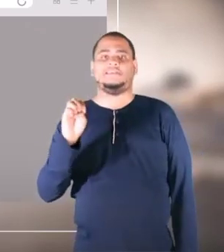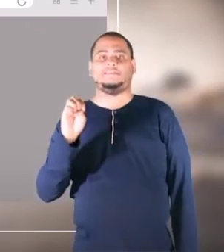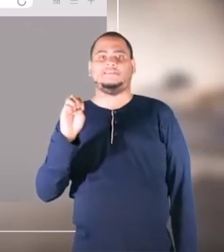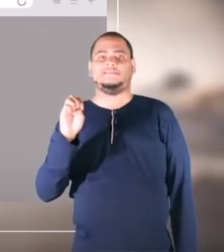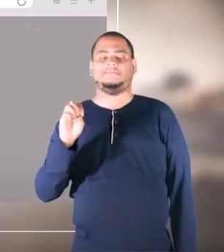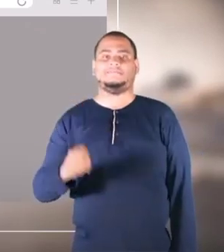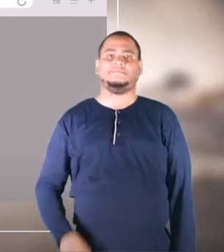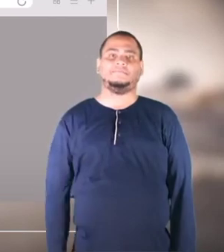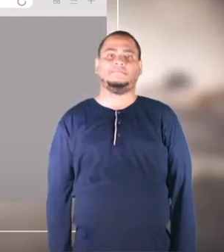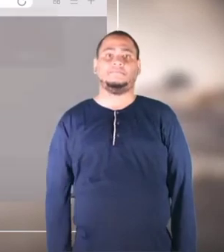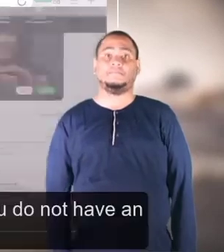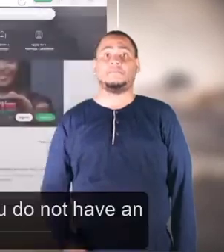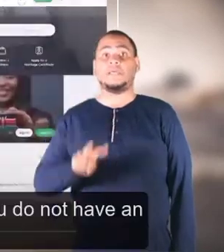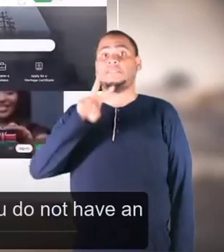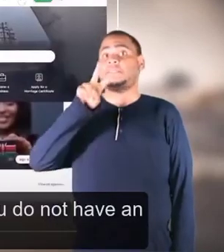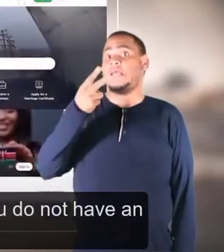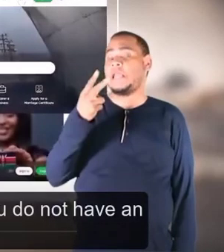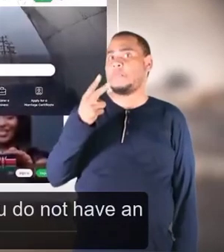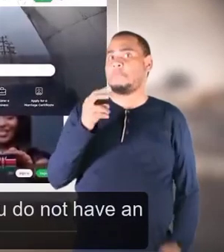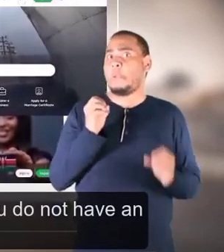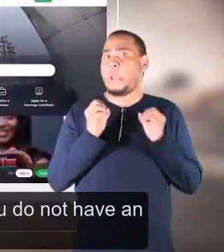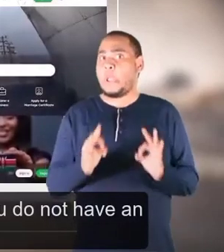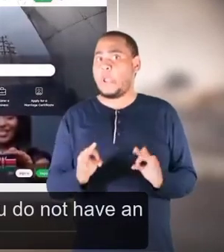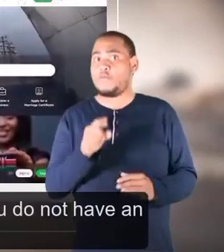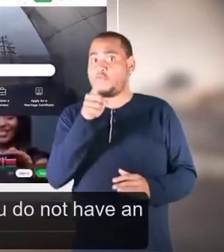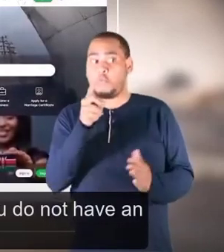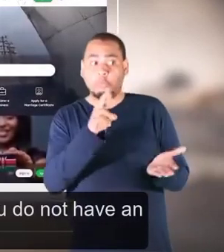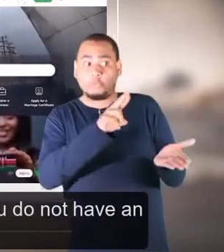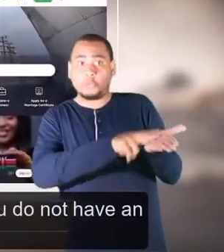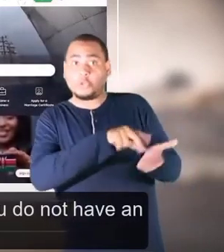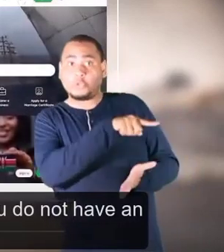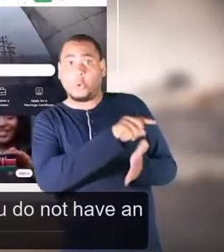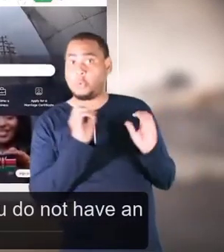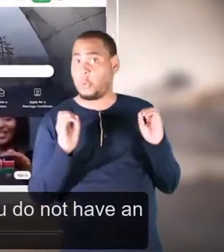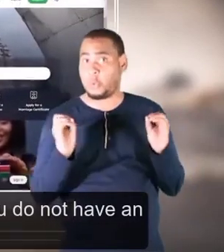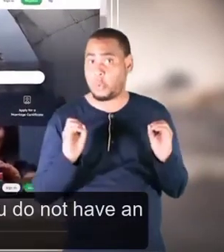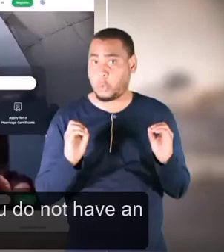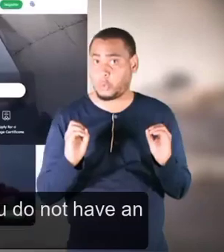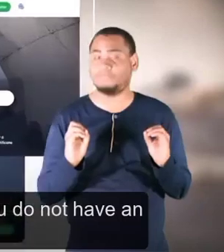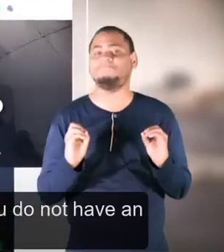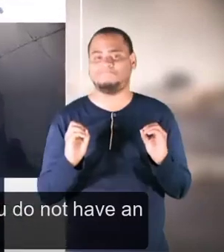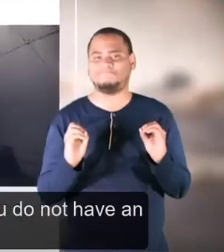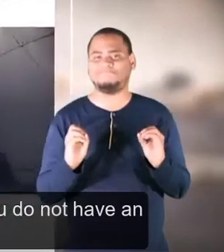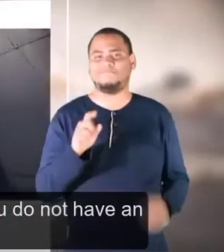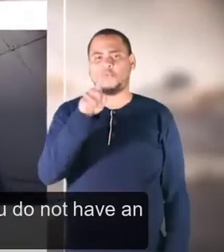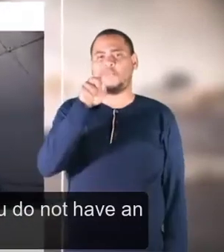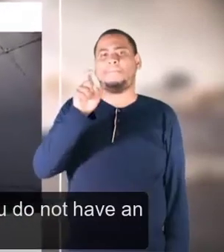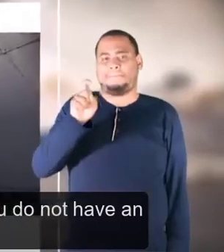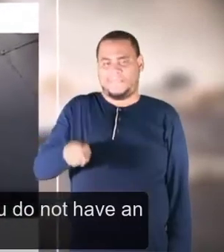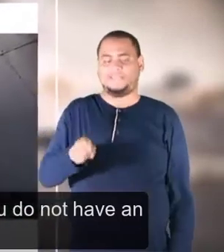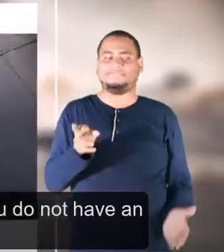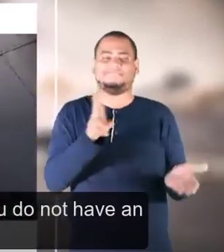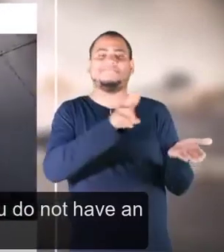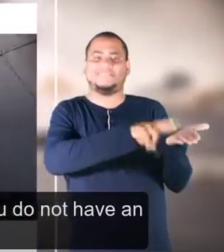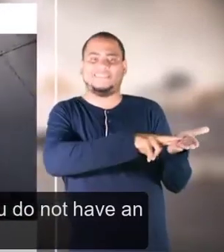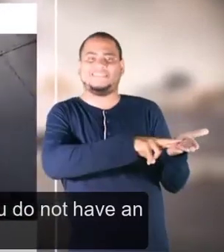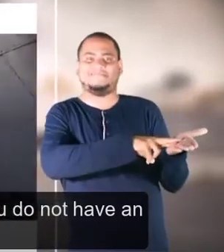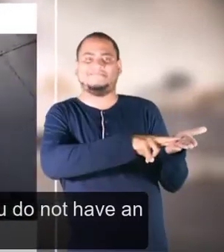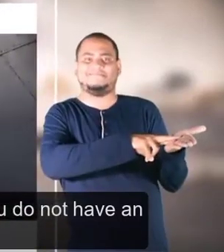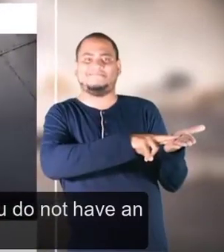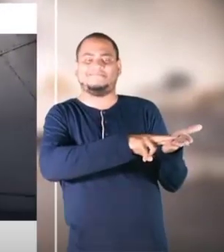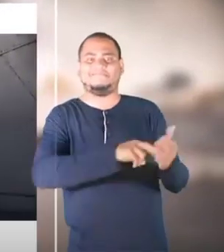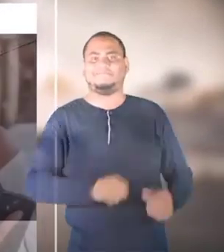www.ecitizen.go.ke. 2. Click on Sign In or Register if you do not have an